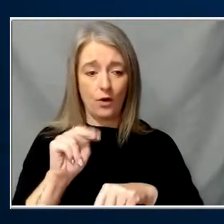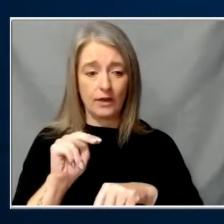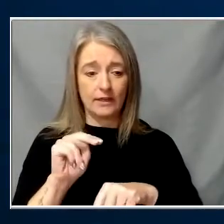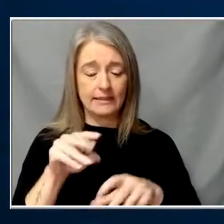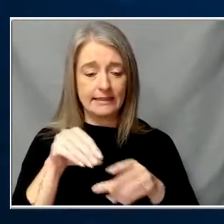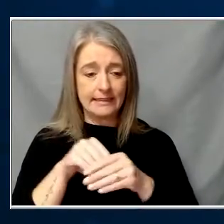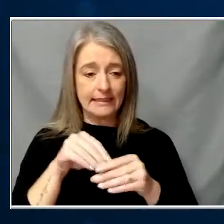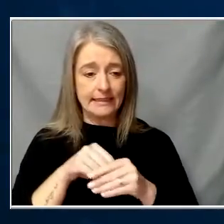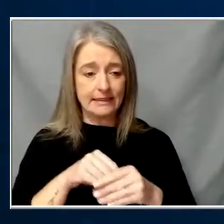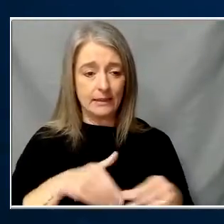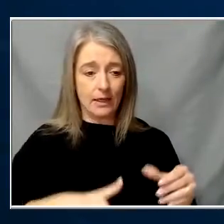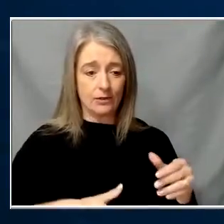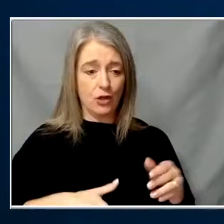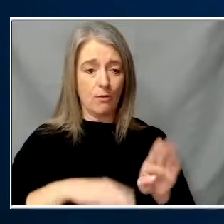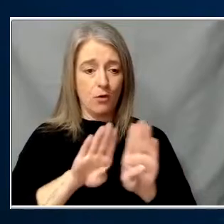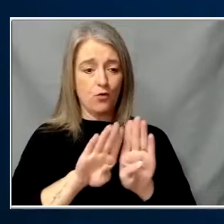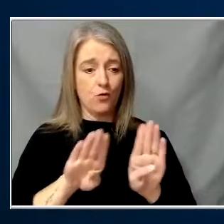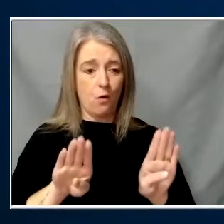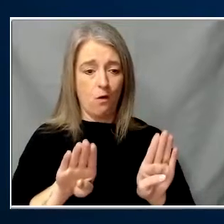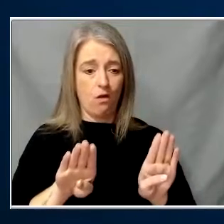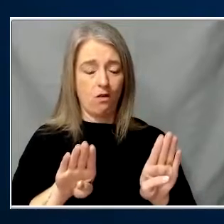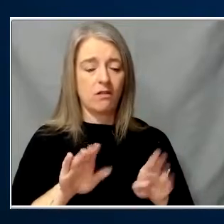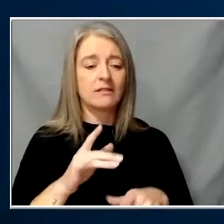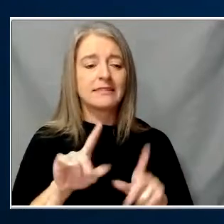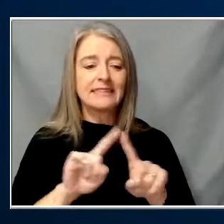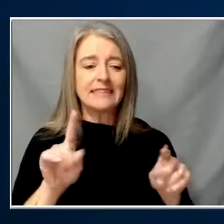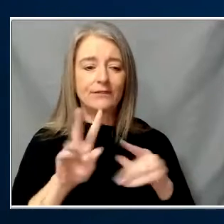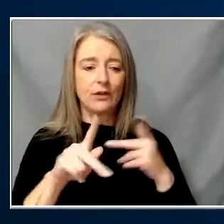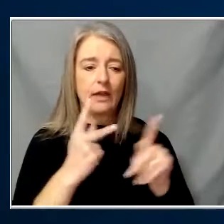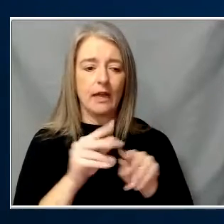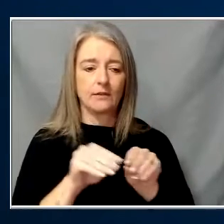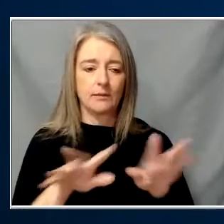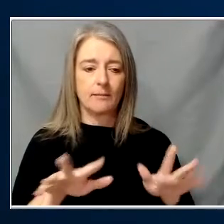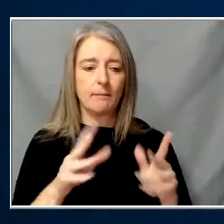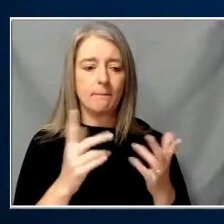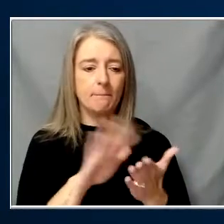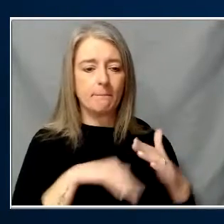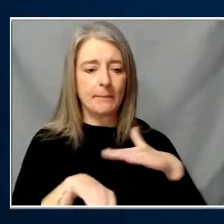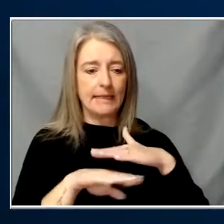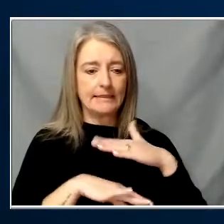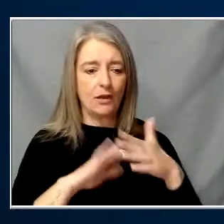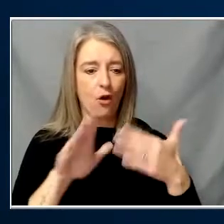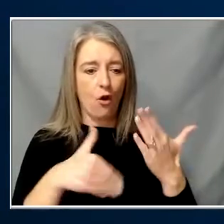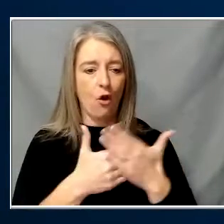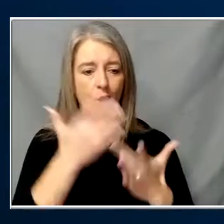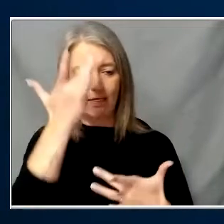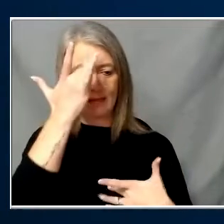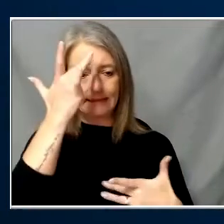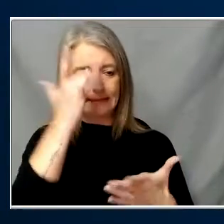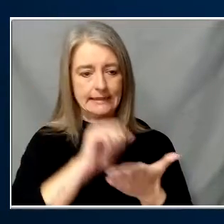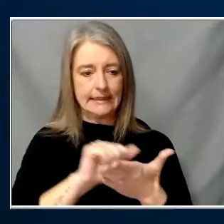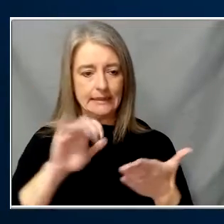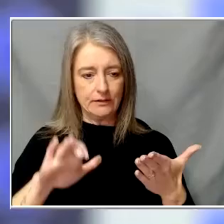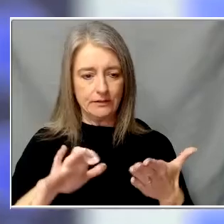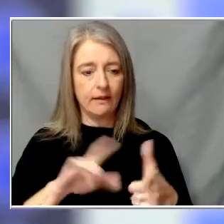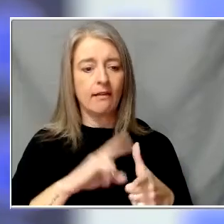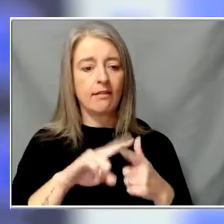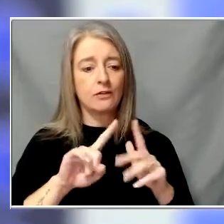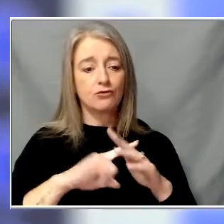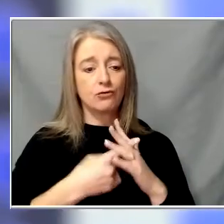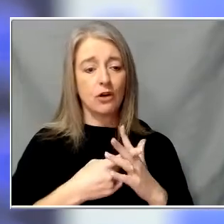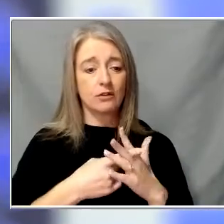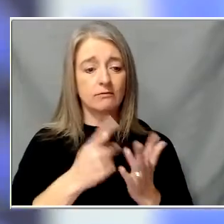of the abdominal wall. So it's a different kind of spread. So you basically go in, remove all the disease, and then give the heated chemotherapy.